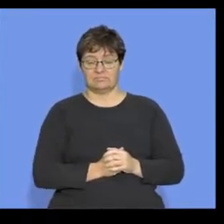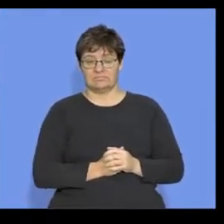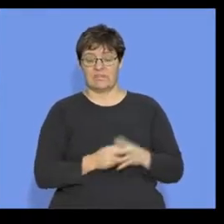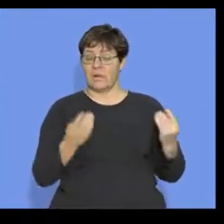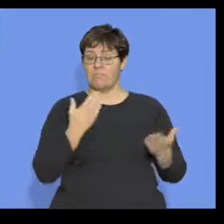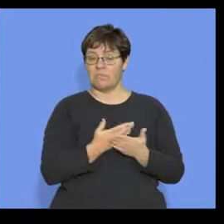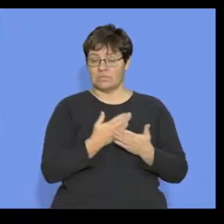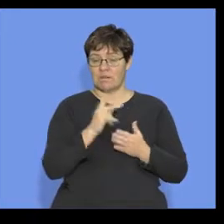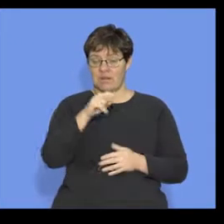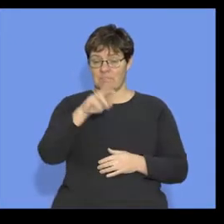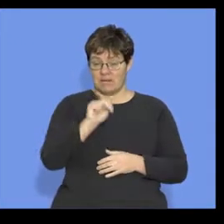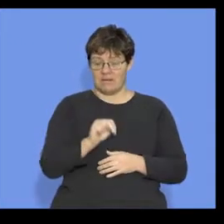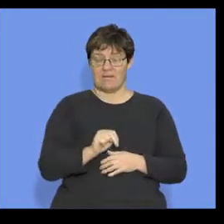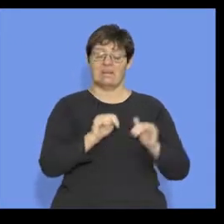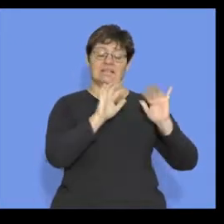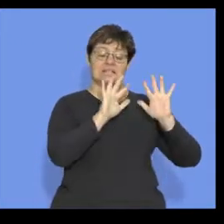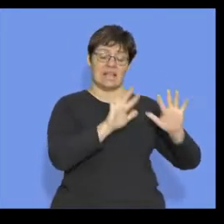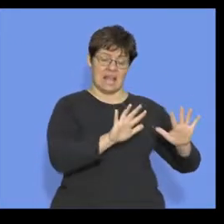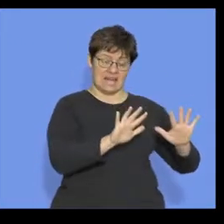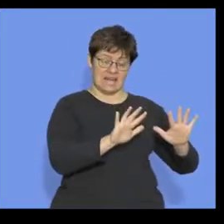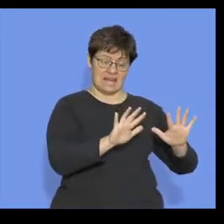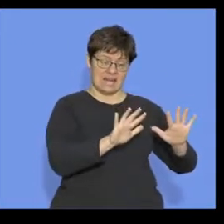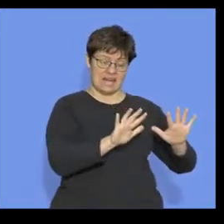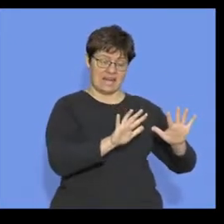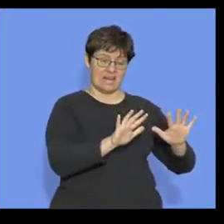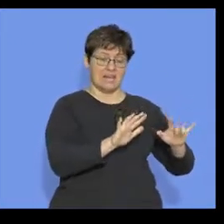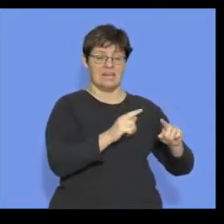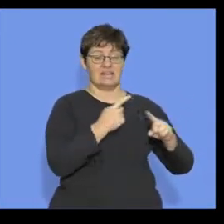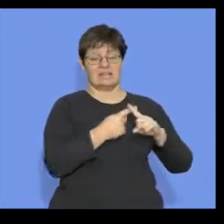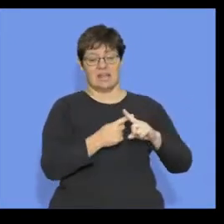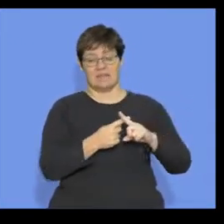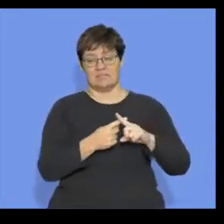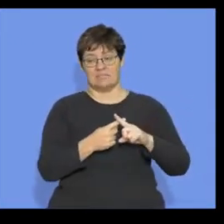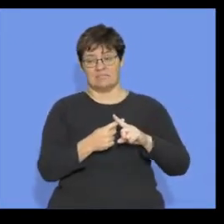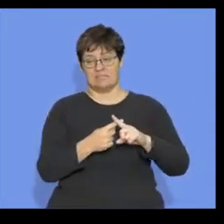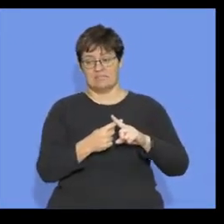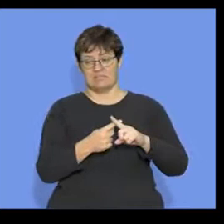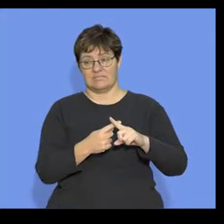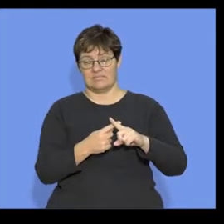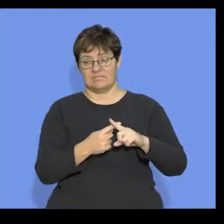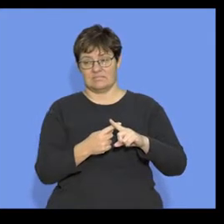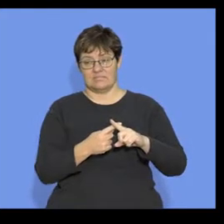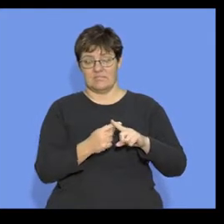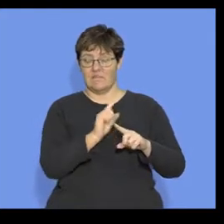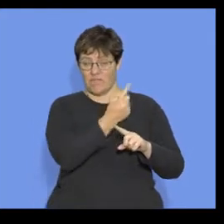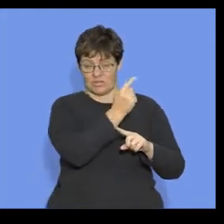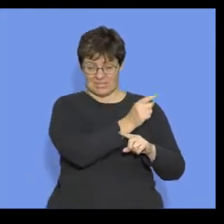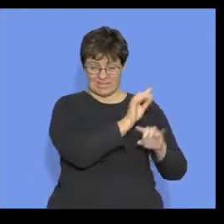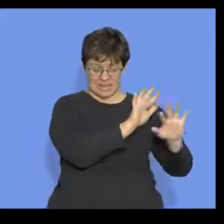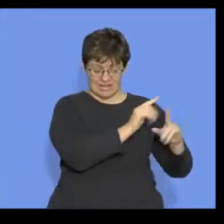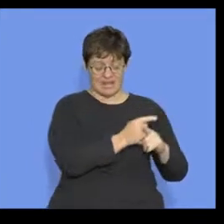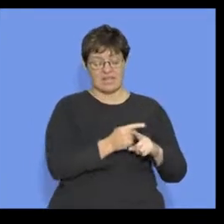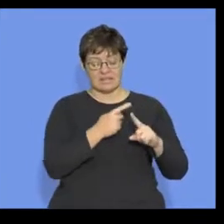number of possible pins will be 10 because we have 10 digits to choose from for the